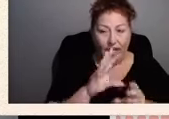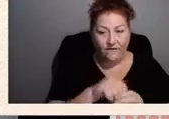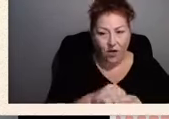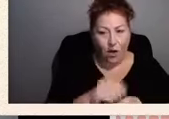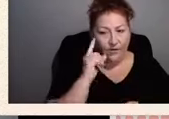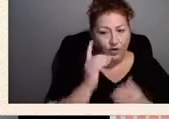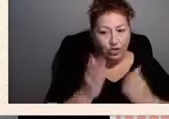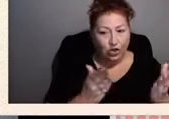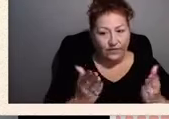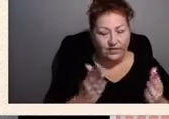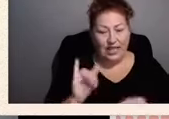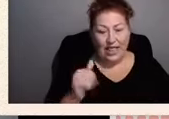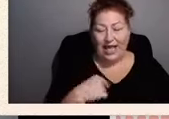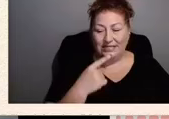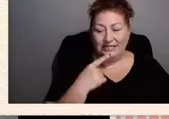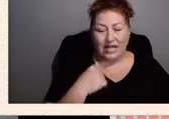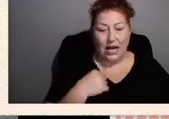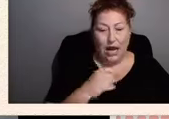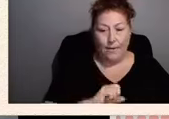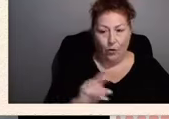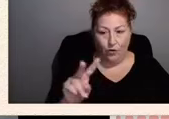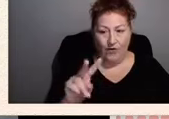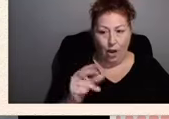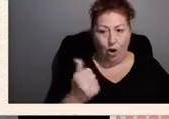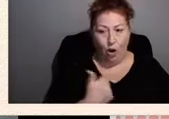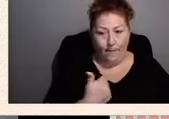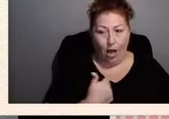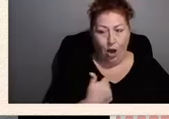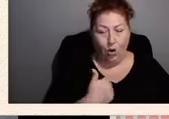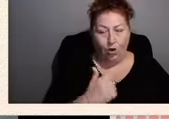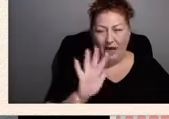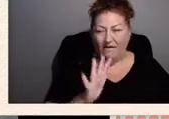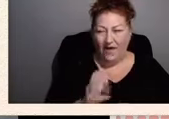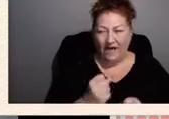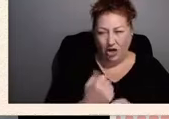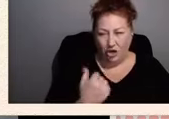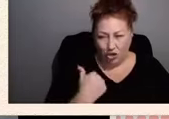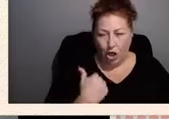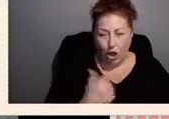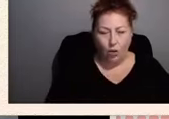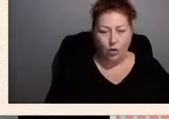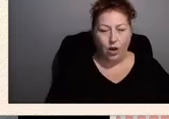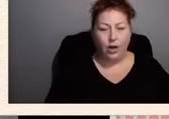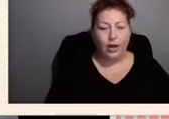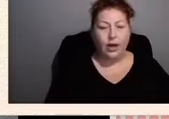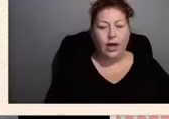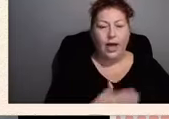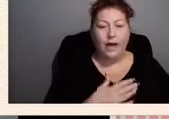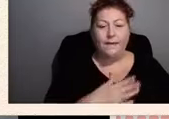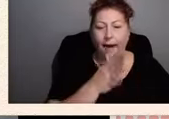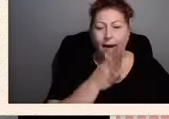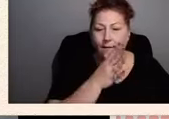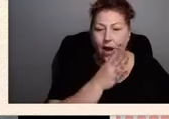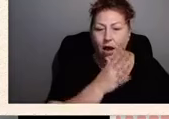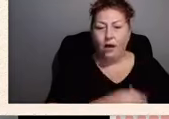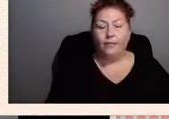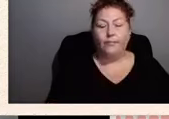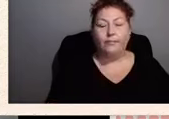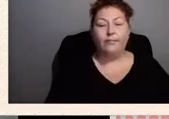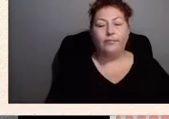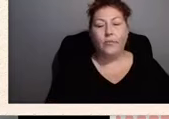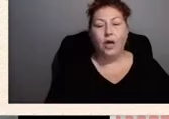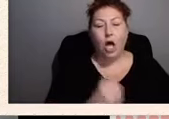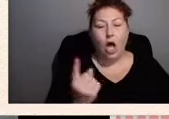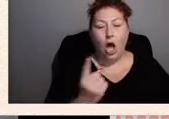I moved out on my own about 5 years ago, and my mom always took care